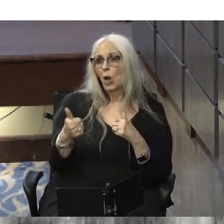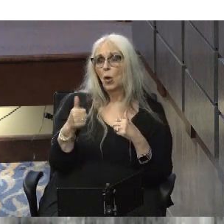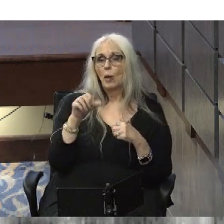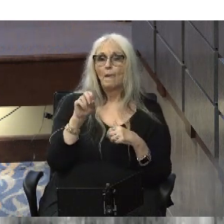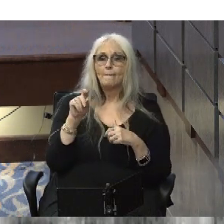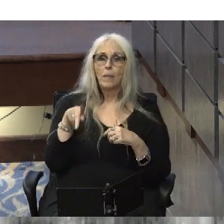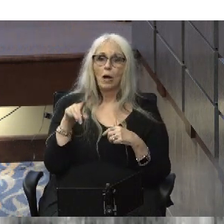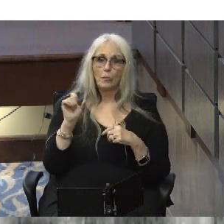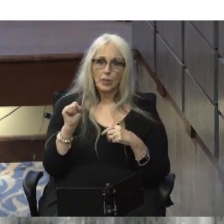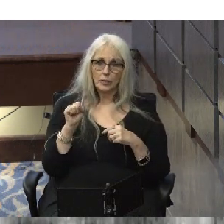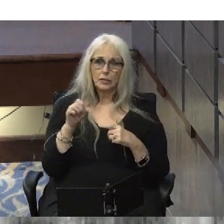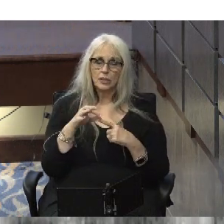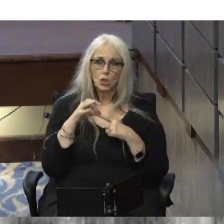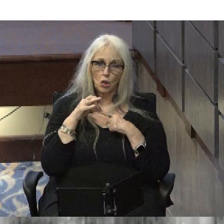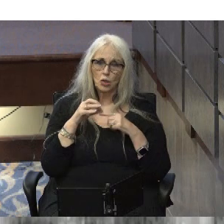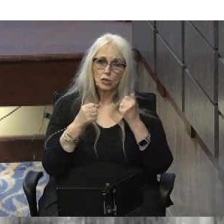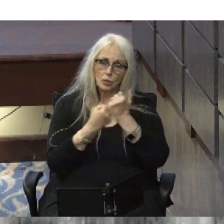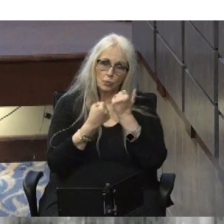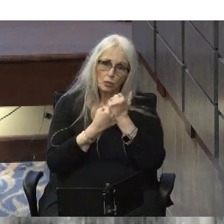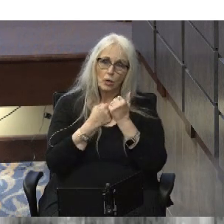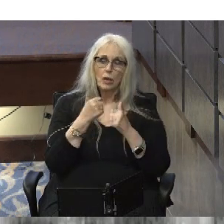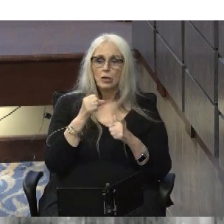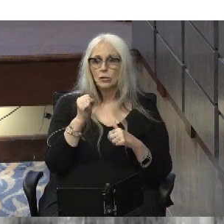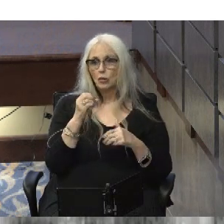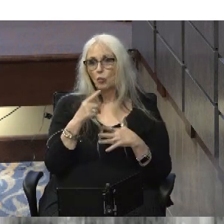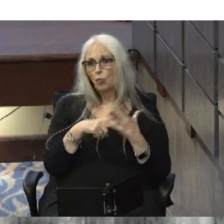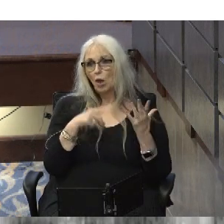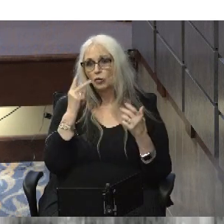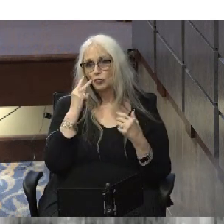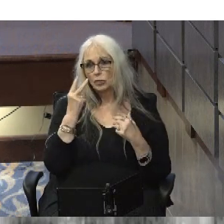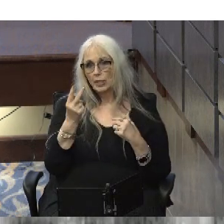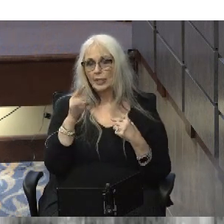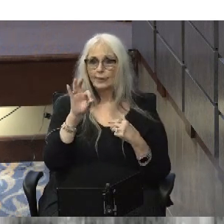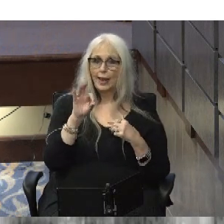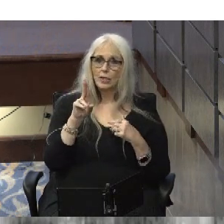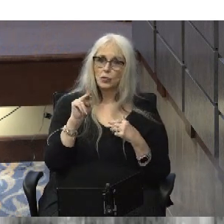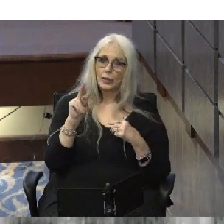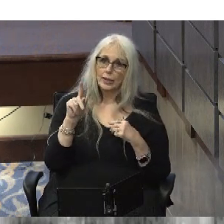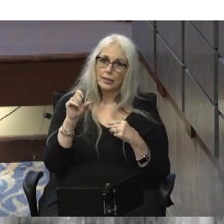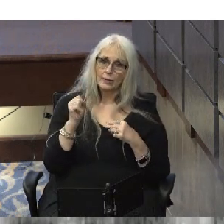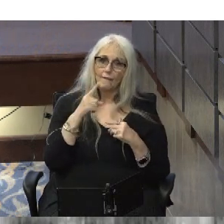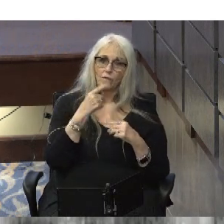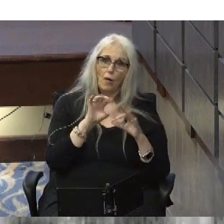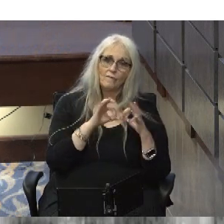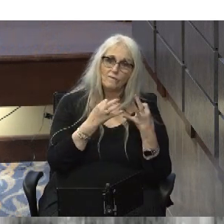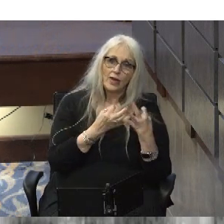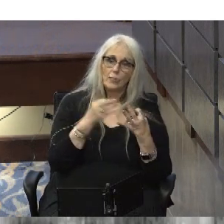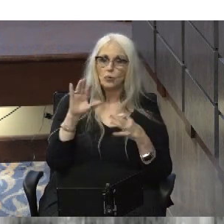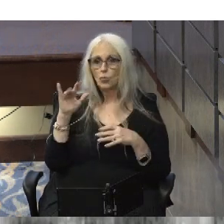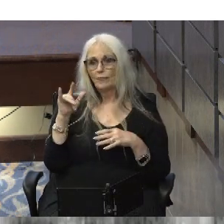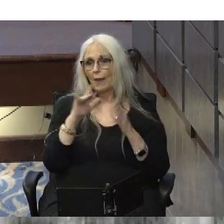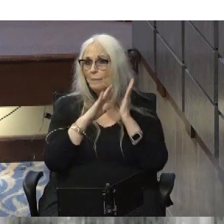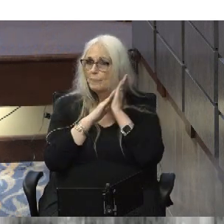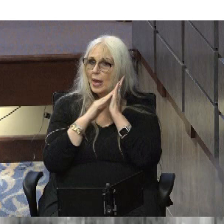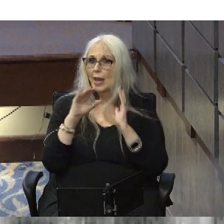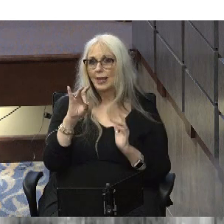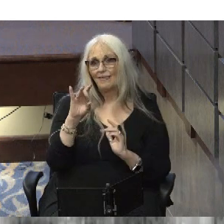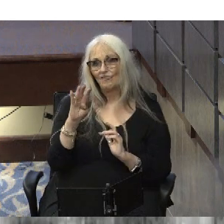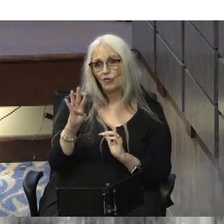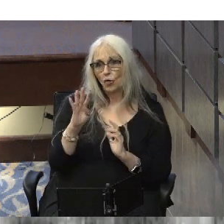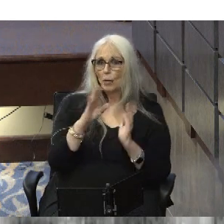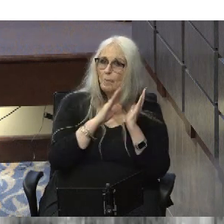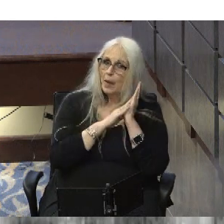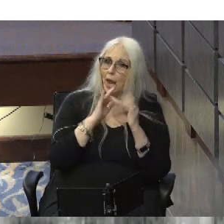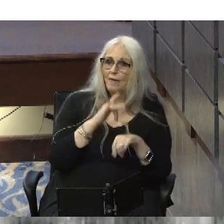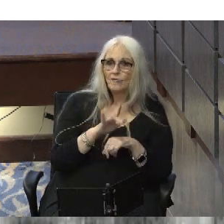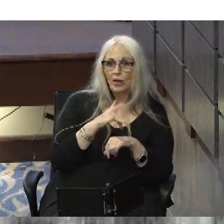unit with certain supports. What we see, we have only 9 units available for family, 25 beds, 84 beds available